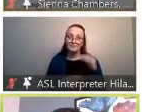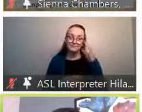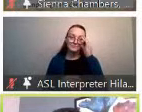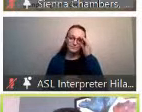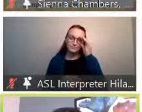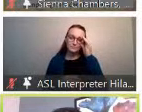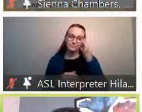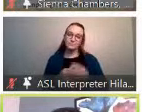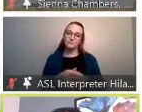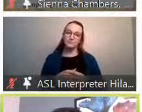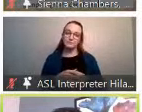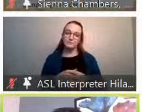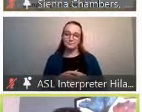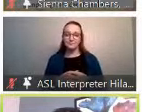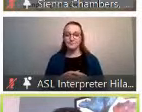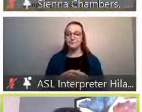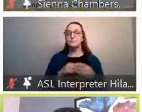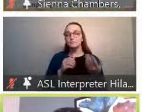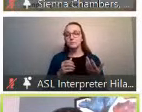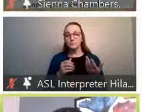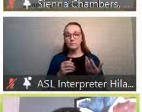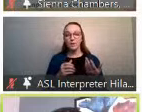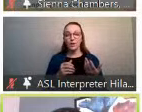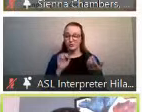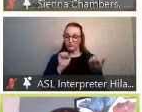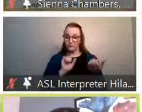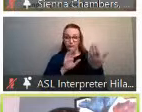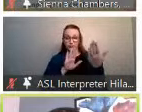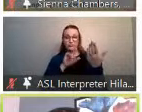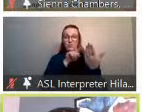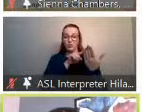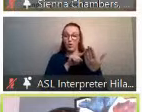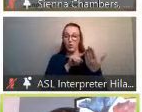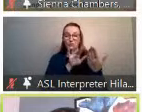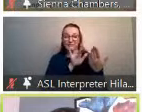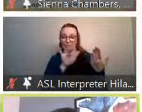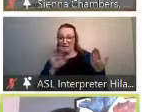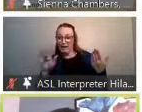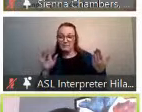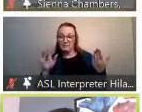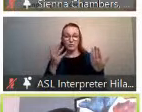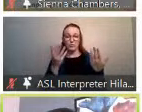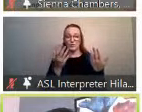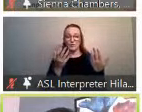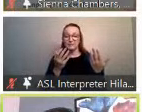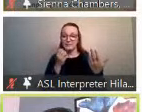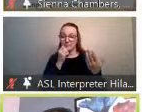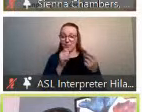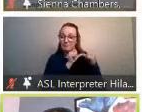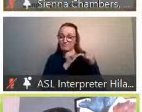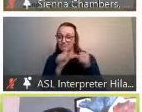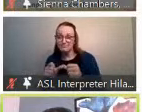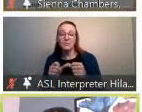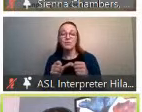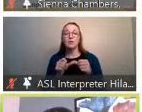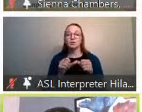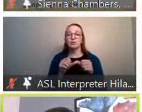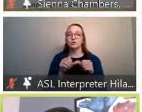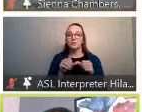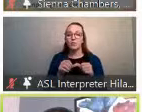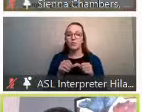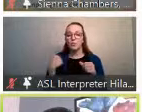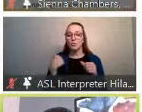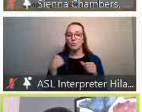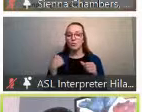So to address the gaps and inconsistencies in understanding access, Child Trends, in partnership with the Office of